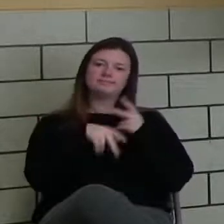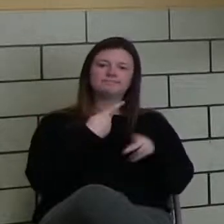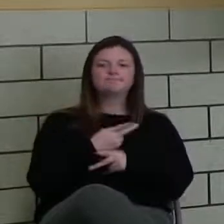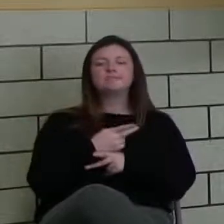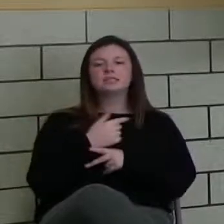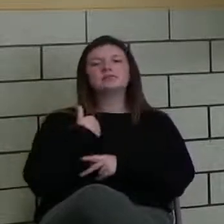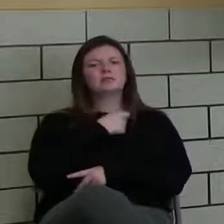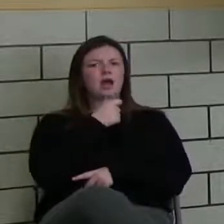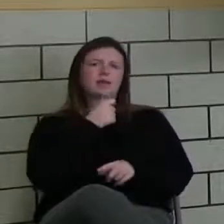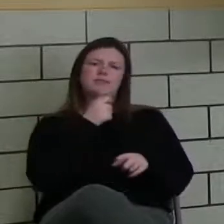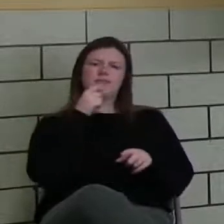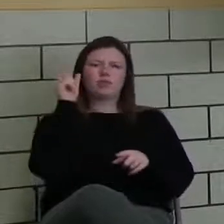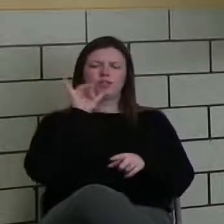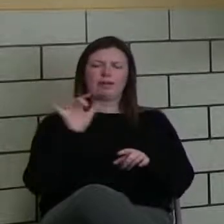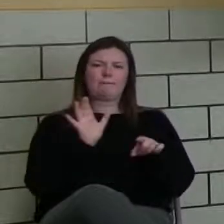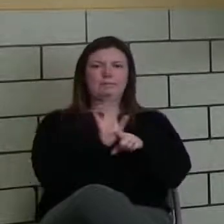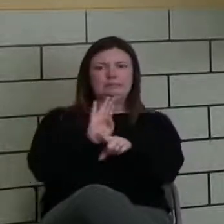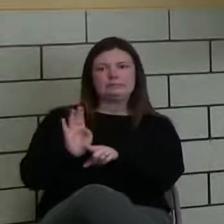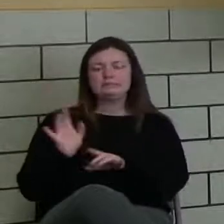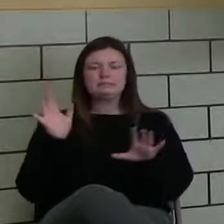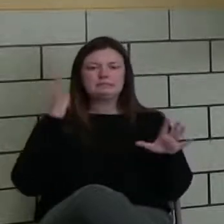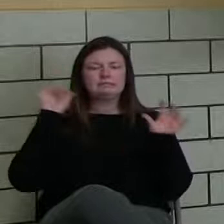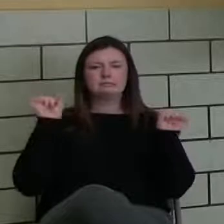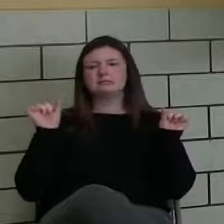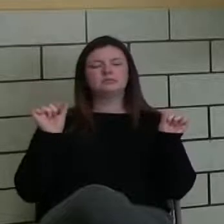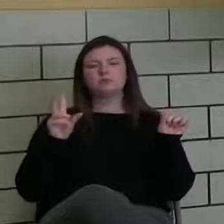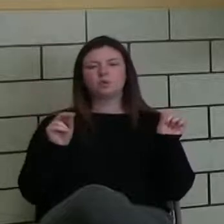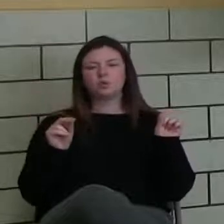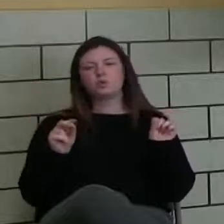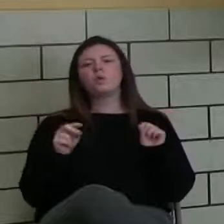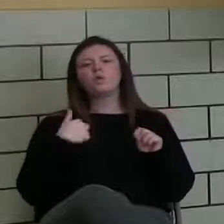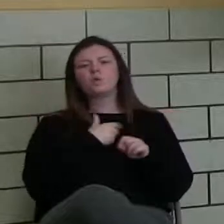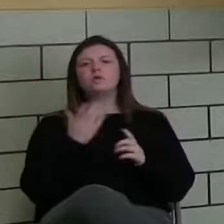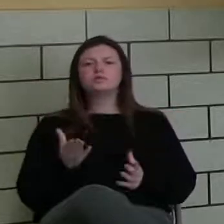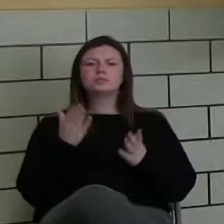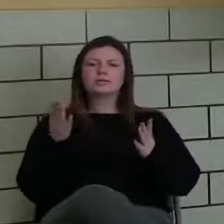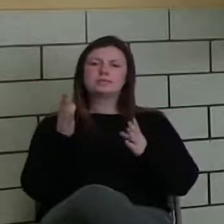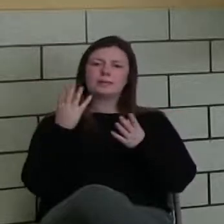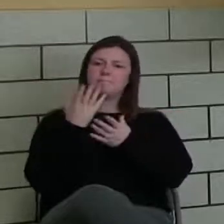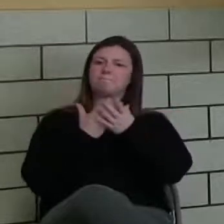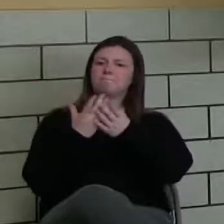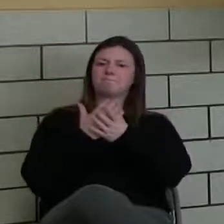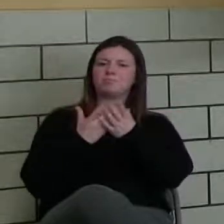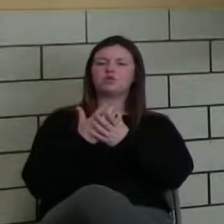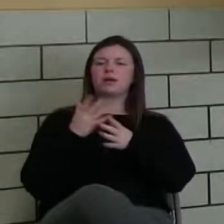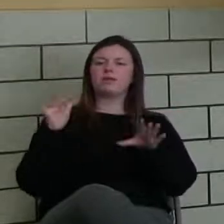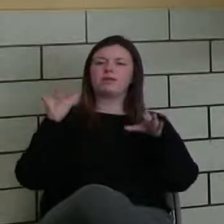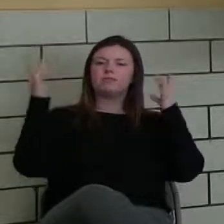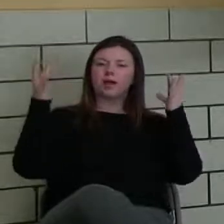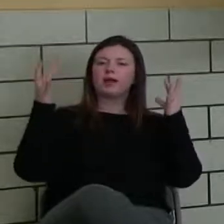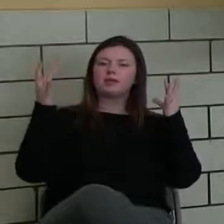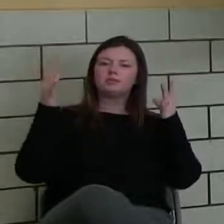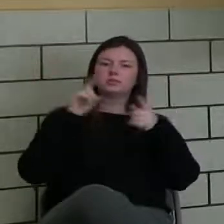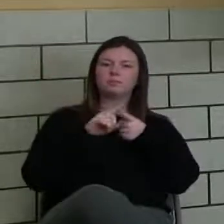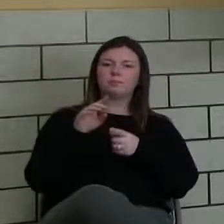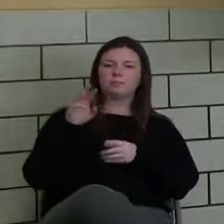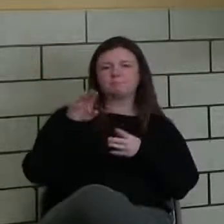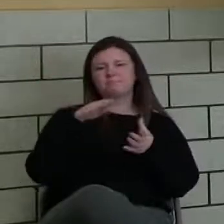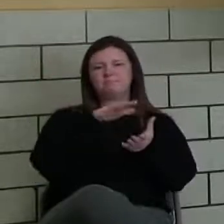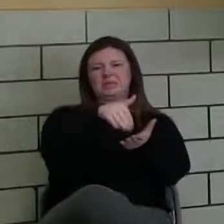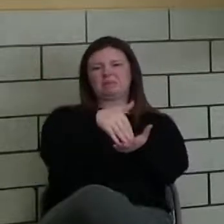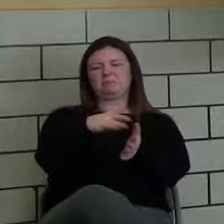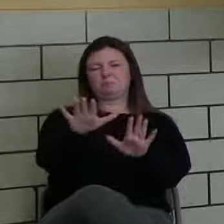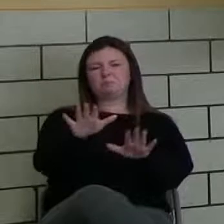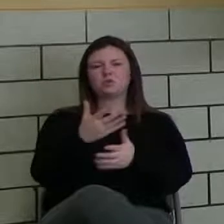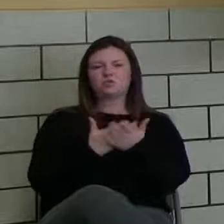We're suggesting having medium to light gray colors, really a neutral setting again for the beautiful architecture that